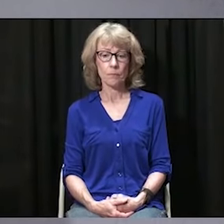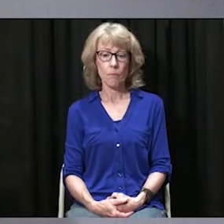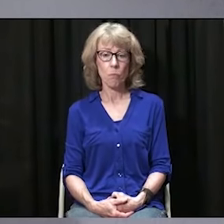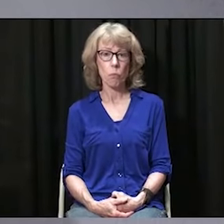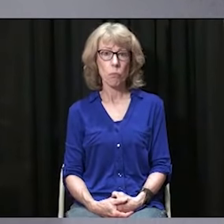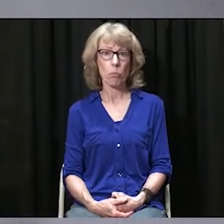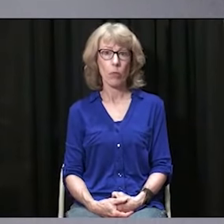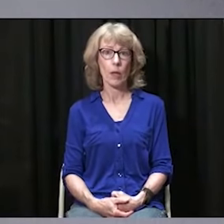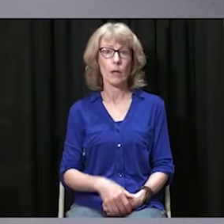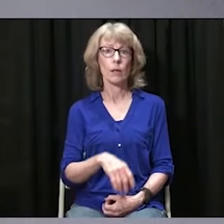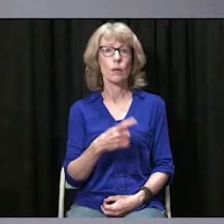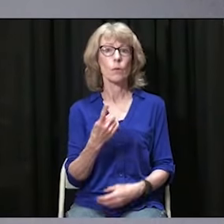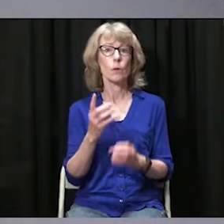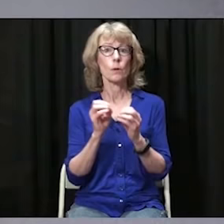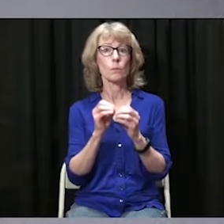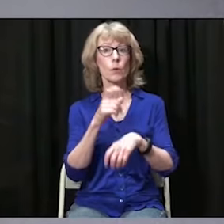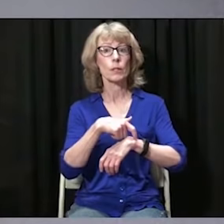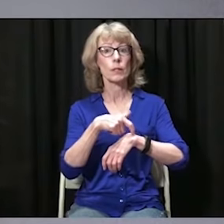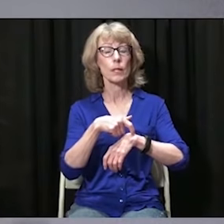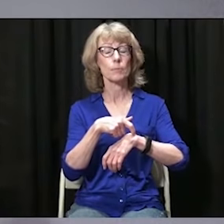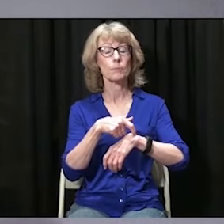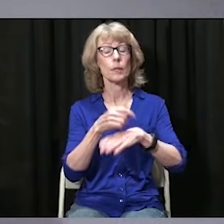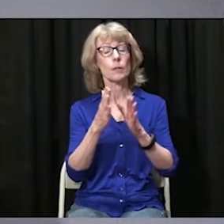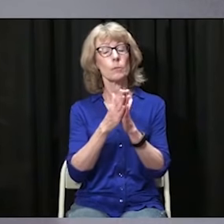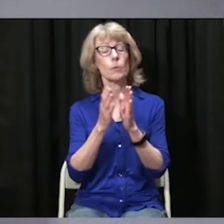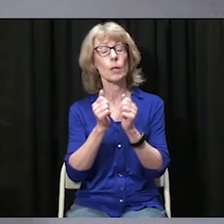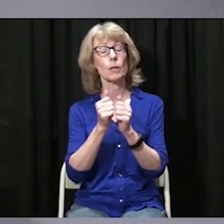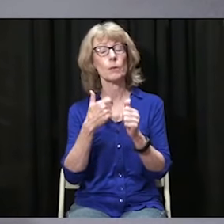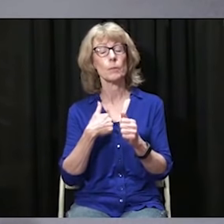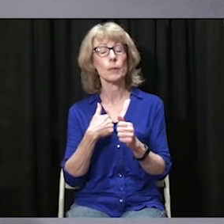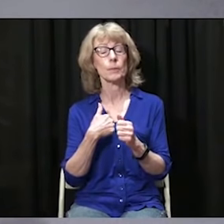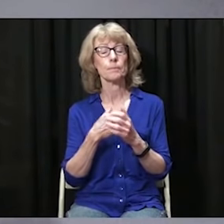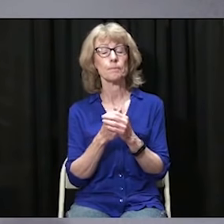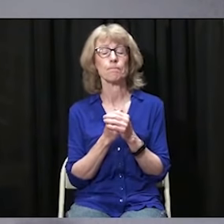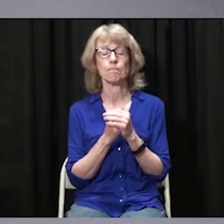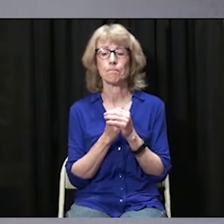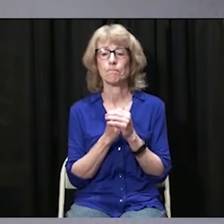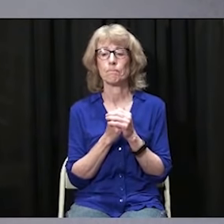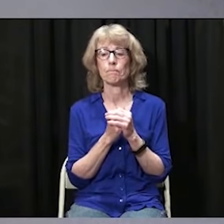And one more time, if you'll bow with me as we go to our Father in prayer.